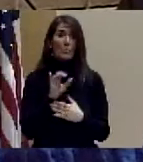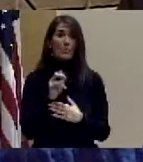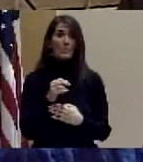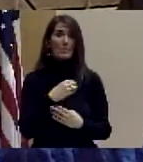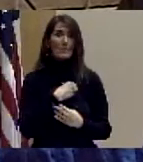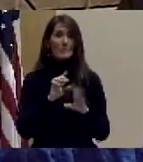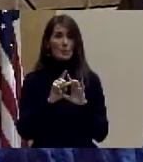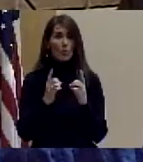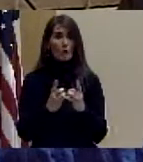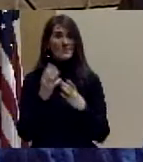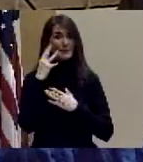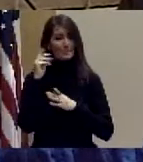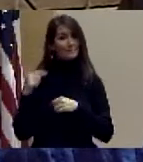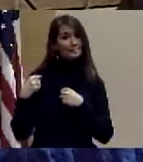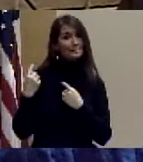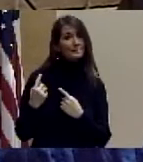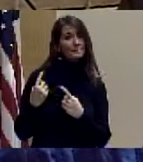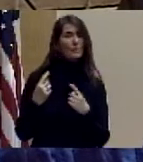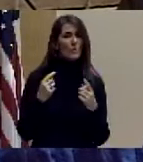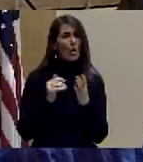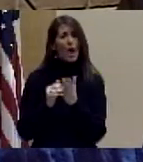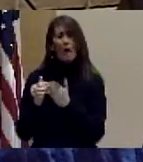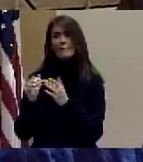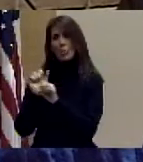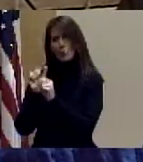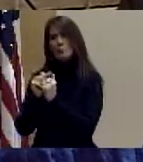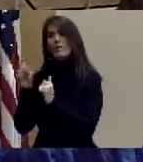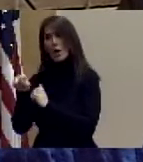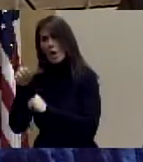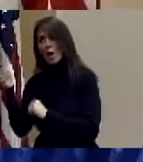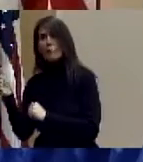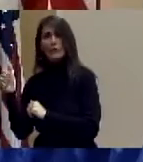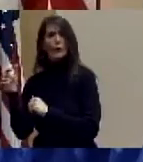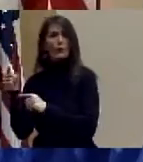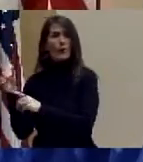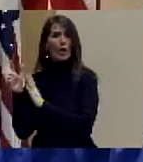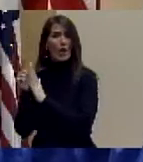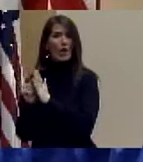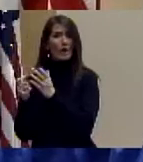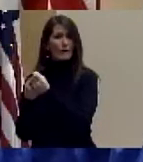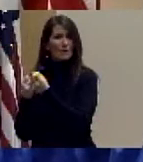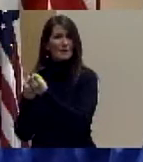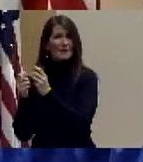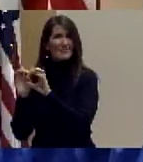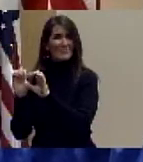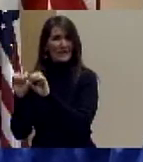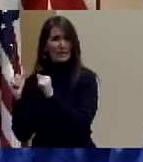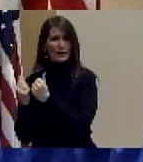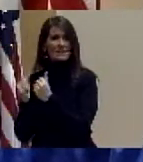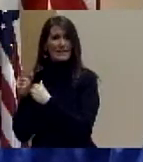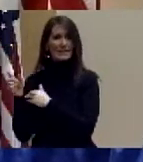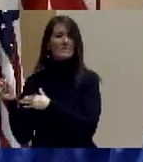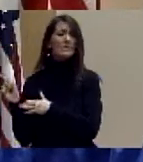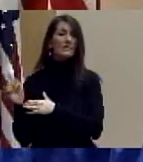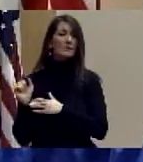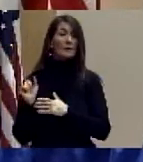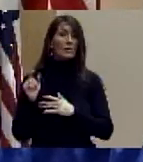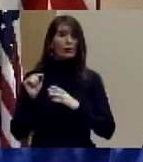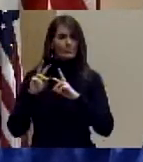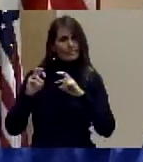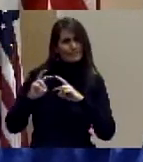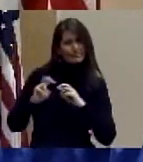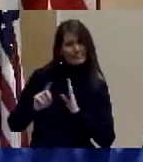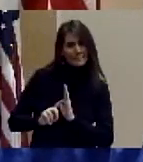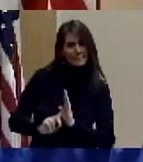had, often in collaboration with other law enforcement agencies, in concluding investigation around past burglaries,